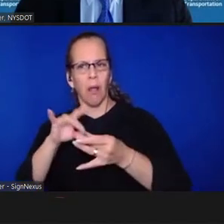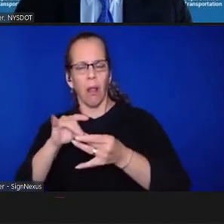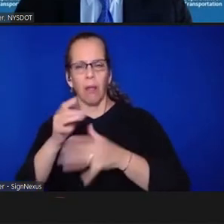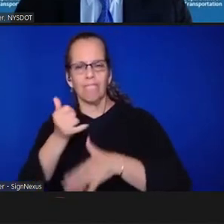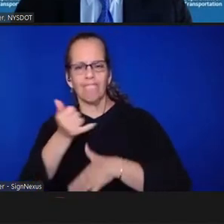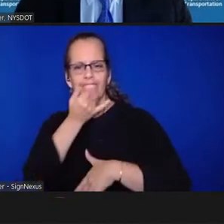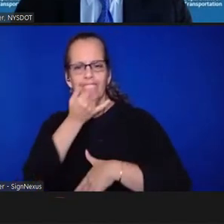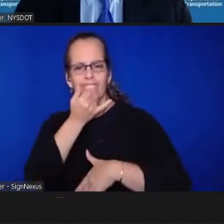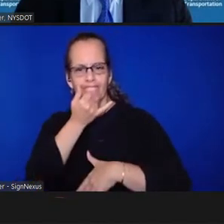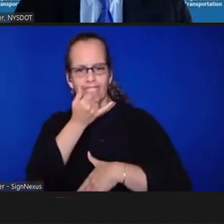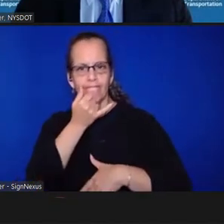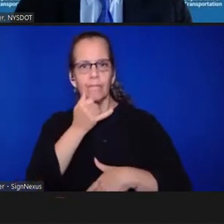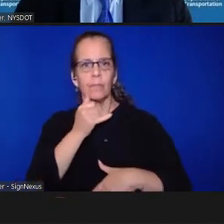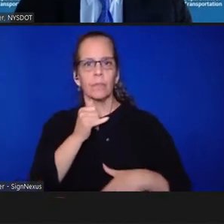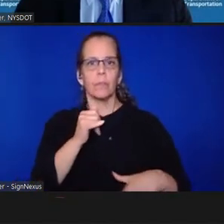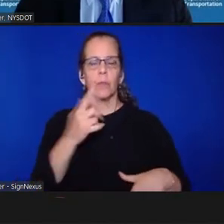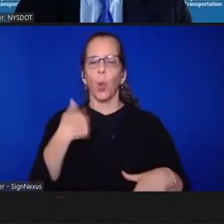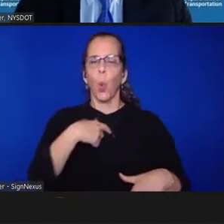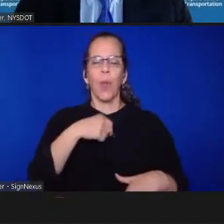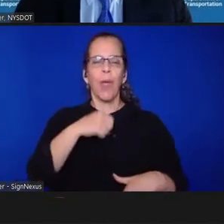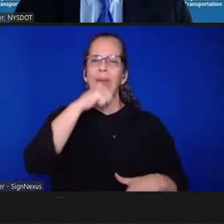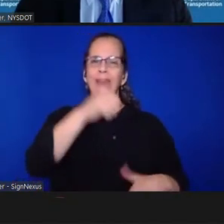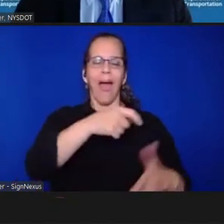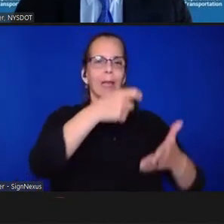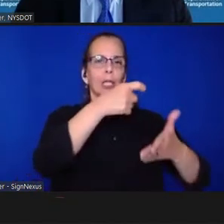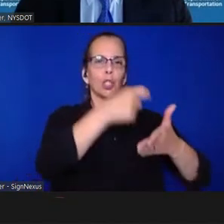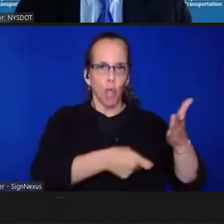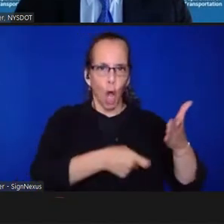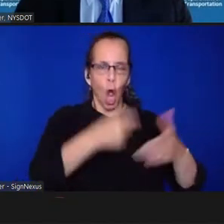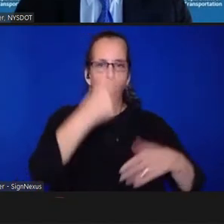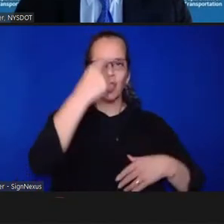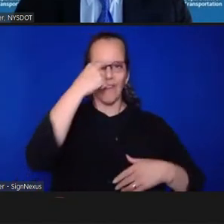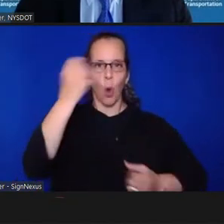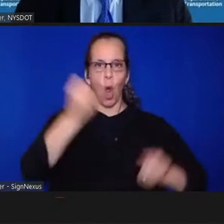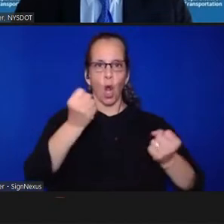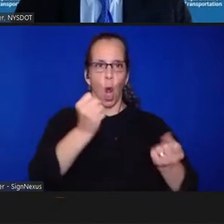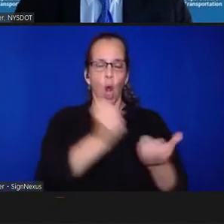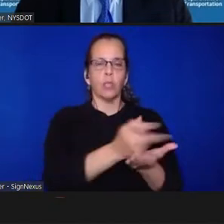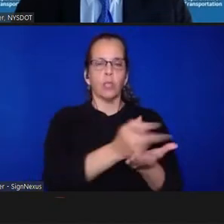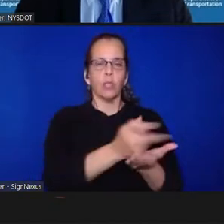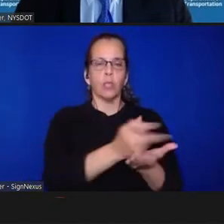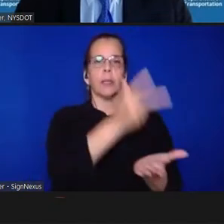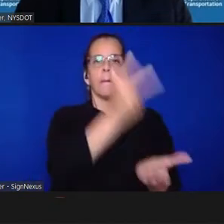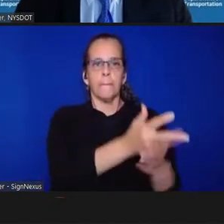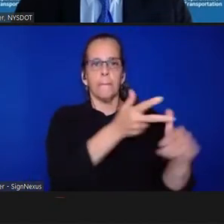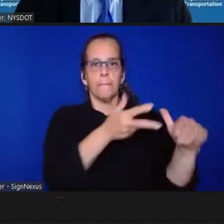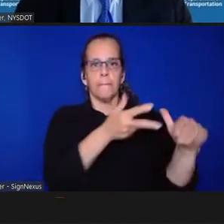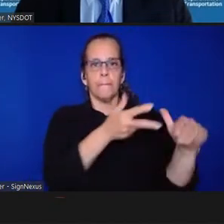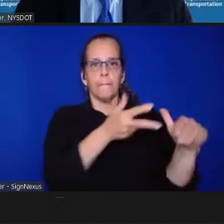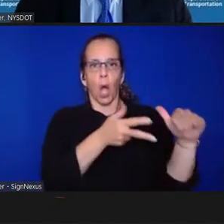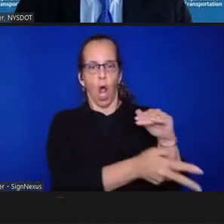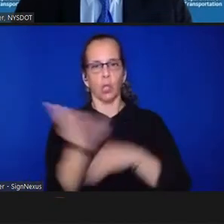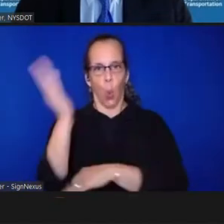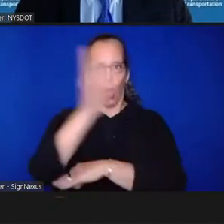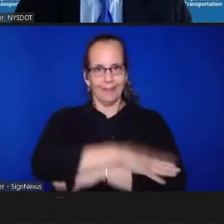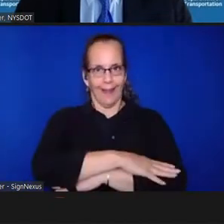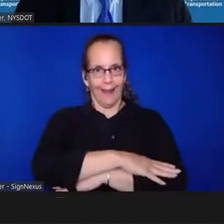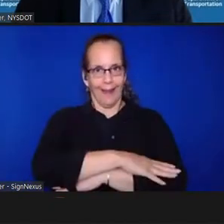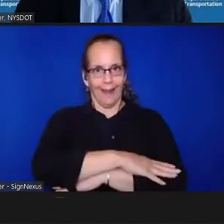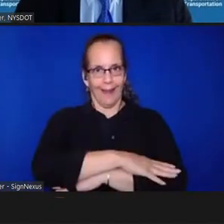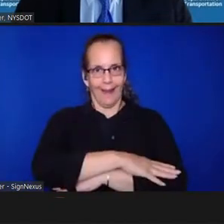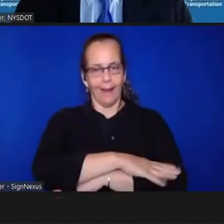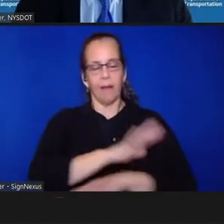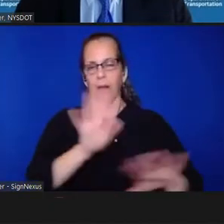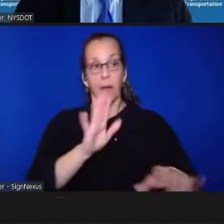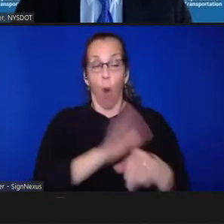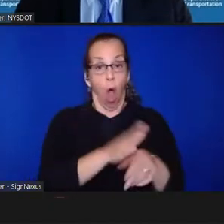the EA we will not be charging for vehicles that remain parked entirely during a day within a garage or even on a street